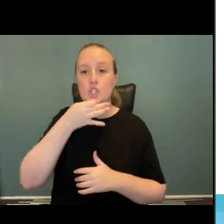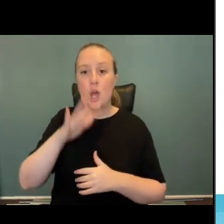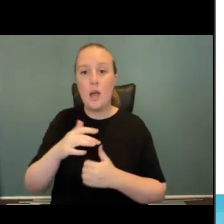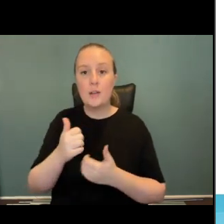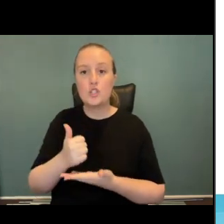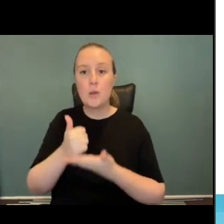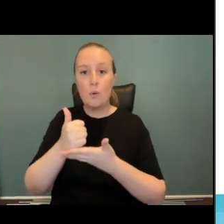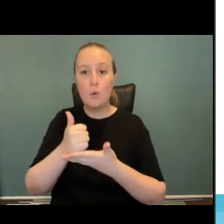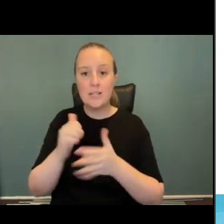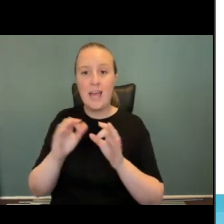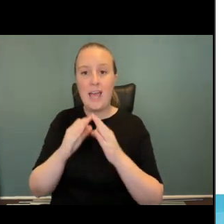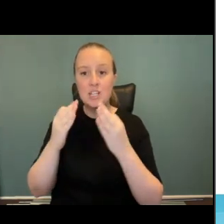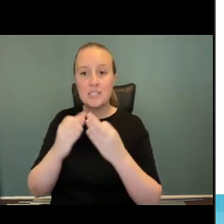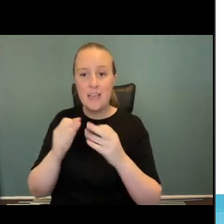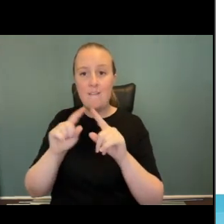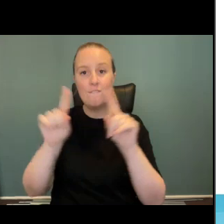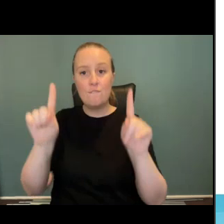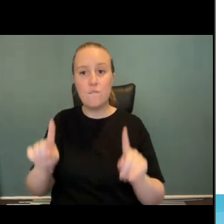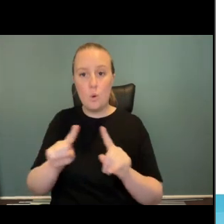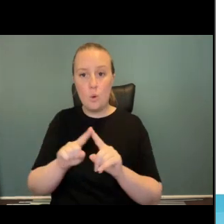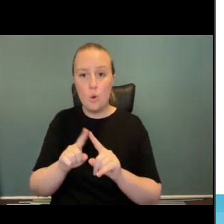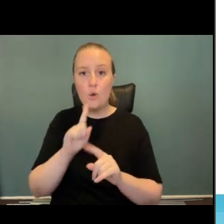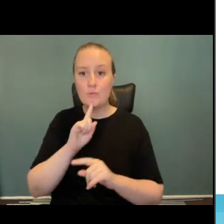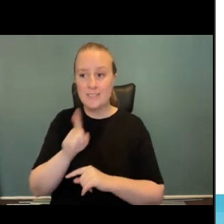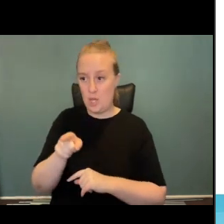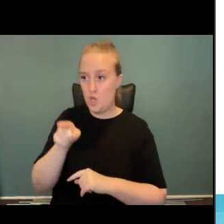he is father and he has signed it and acknowledged that.